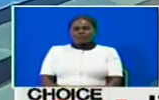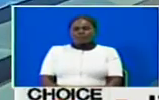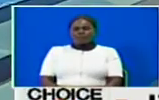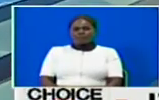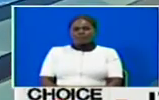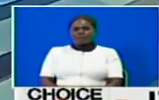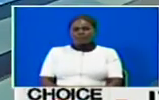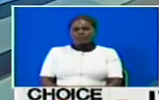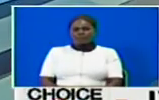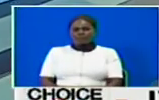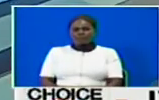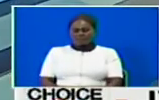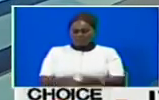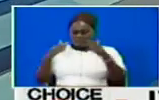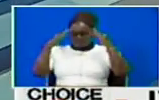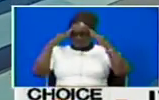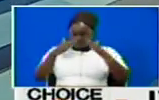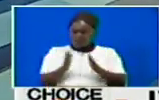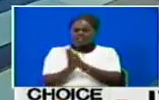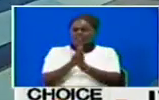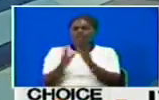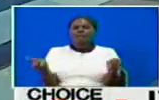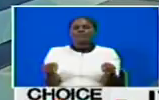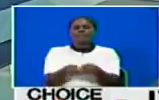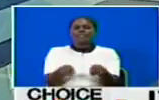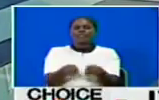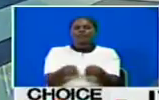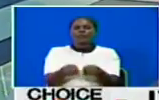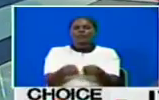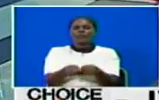Great, so let's focus on that story by Patrick Amimo, Raila Odinga being